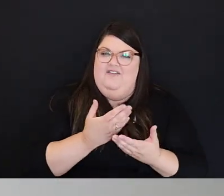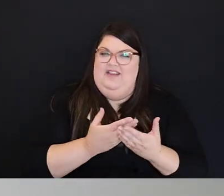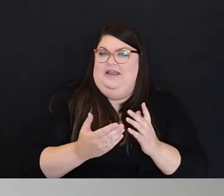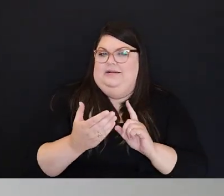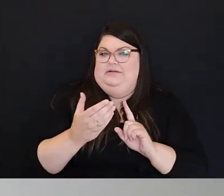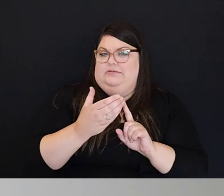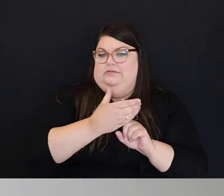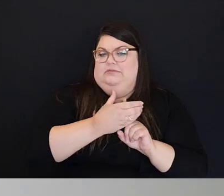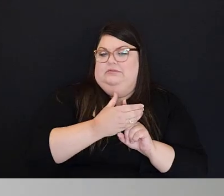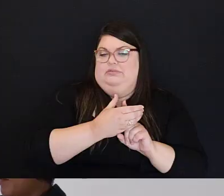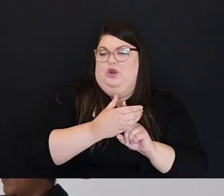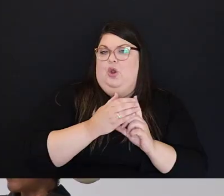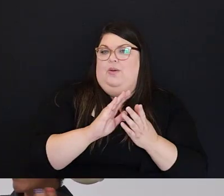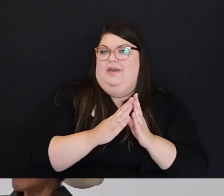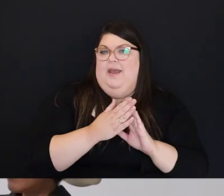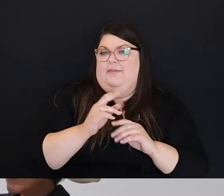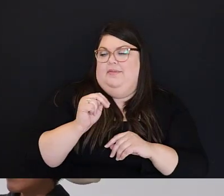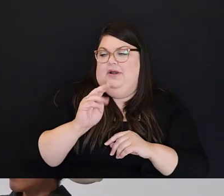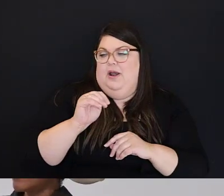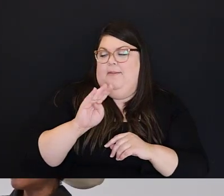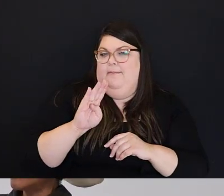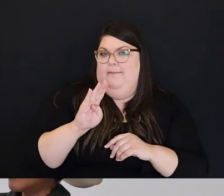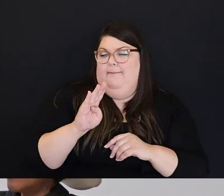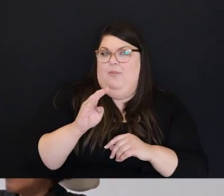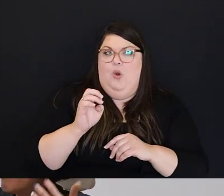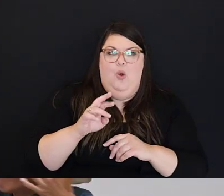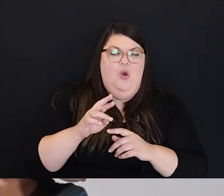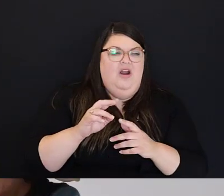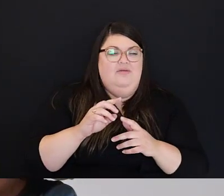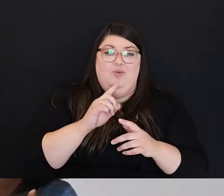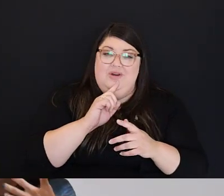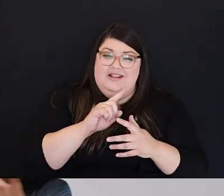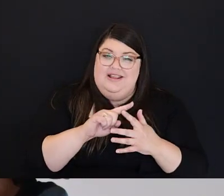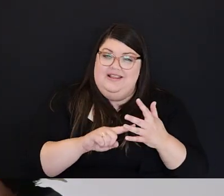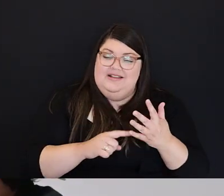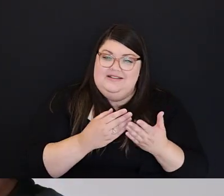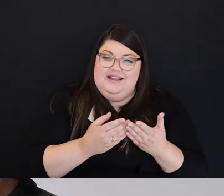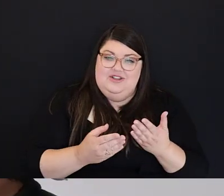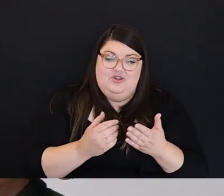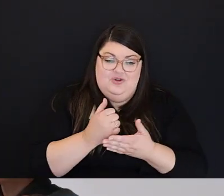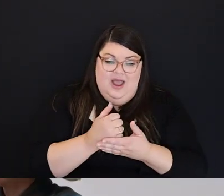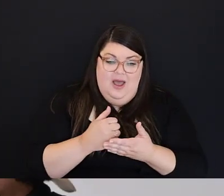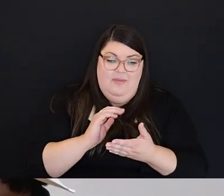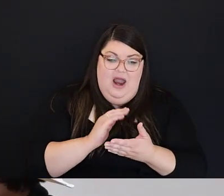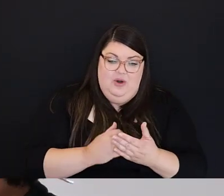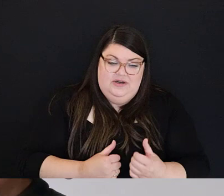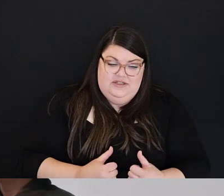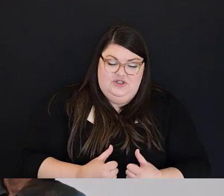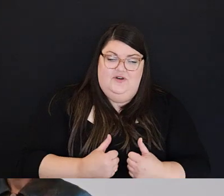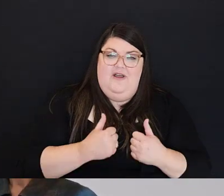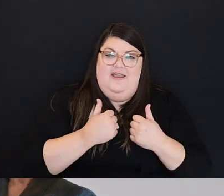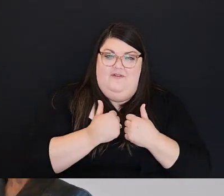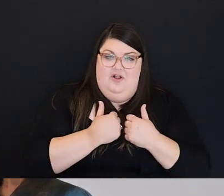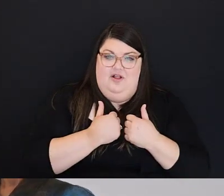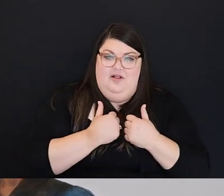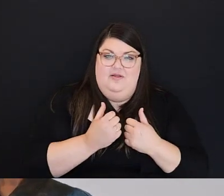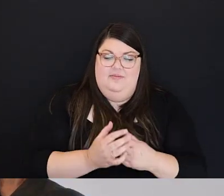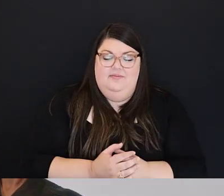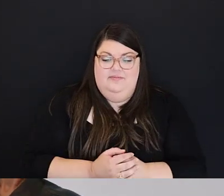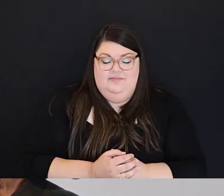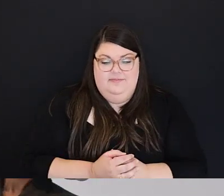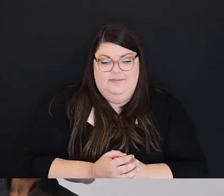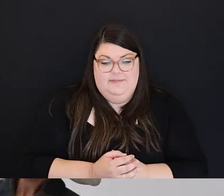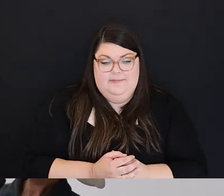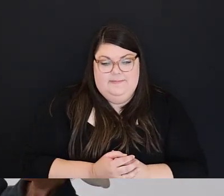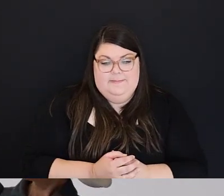that like we go numb, like all of these things are to really to ensure our survival. And I think that